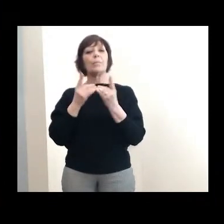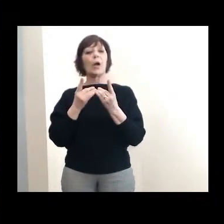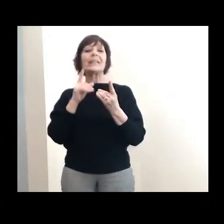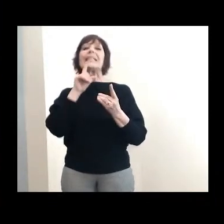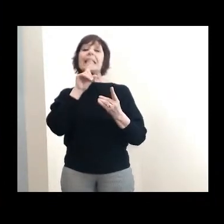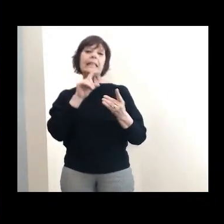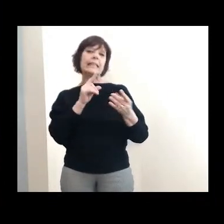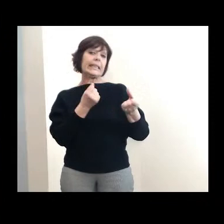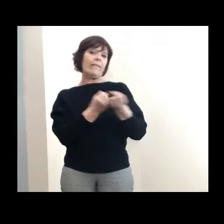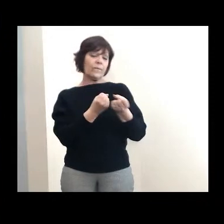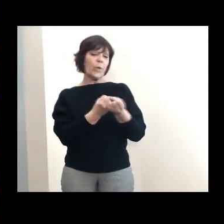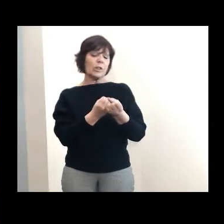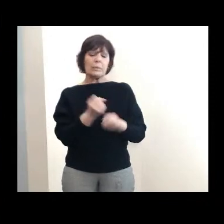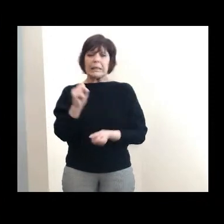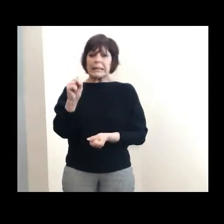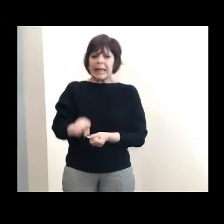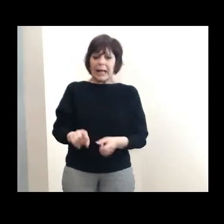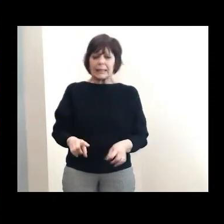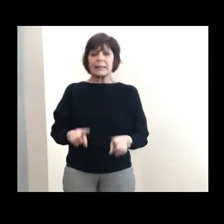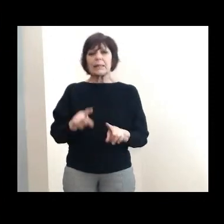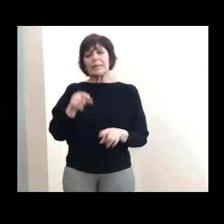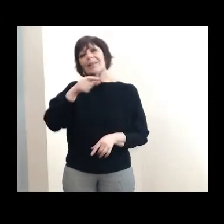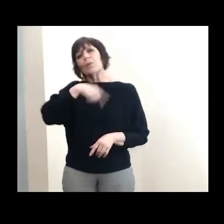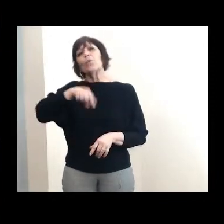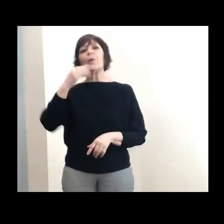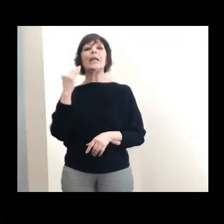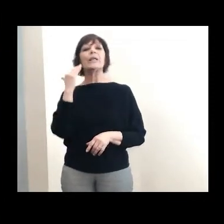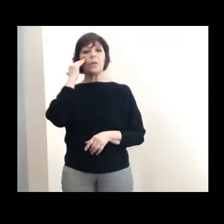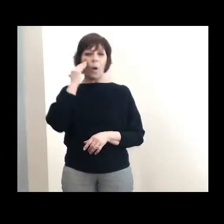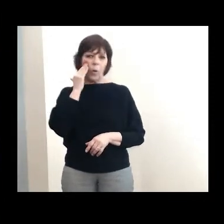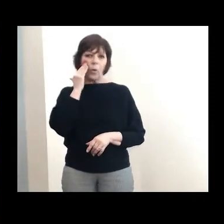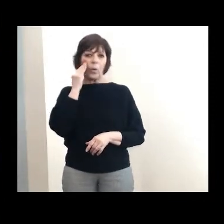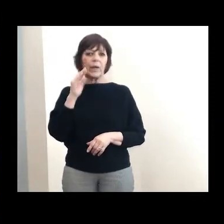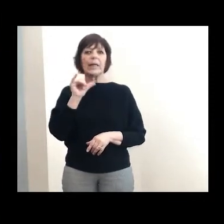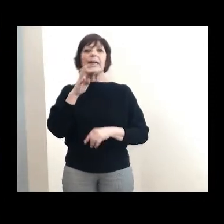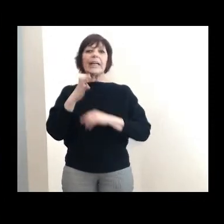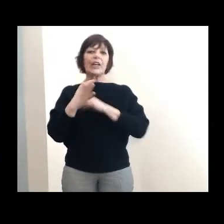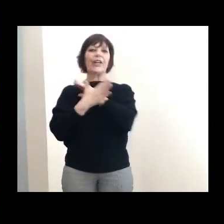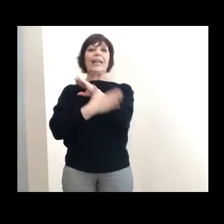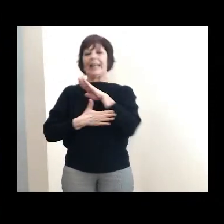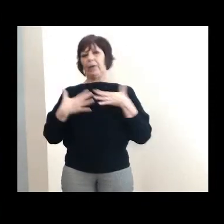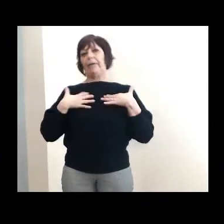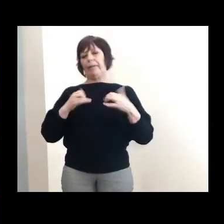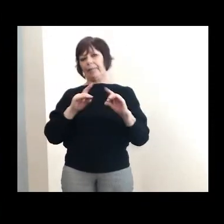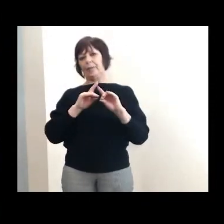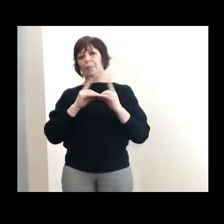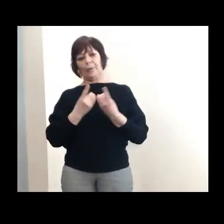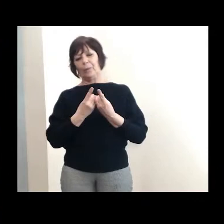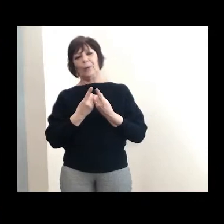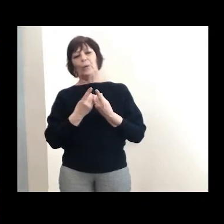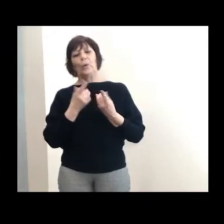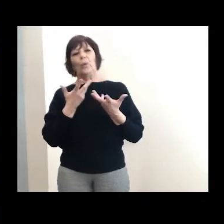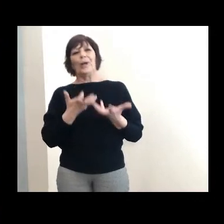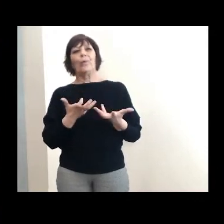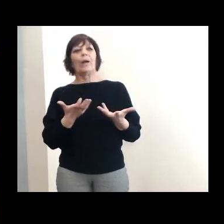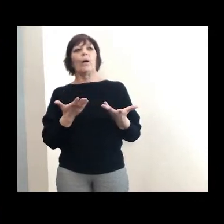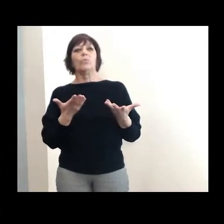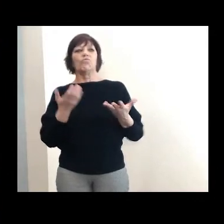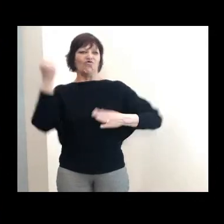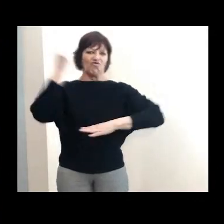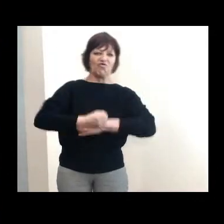enforcement arm here, and we also know that the Erie County Health Department we don't want to close up a wedding.